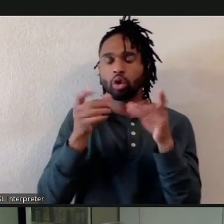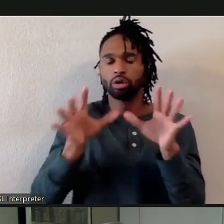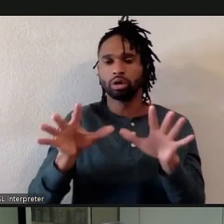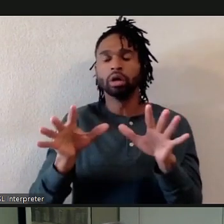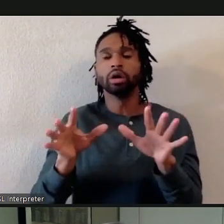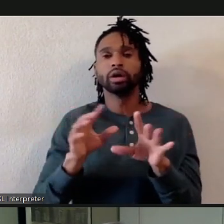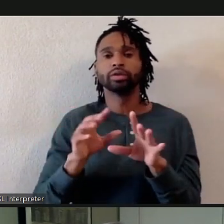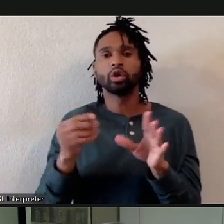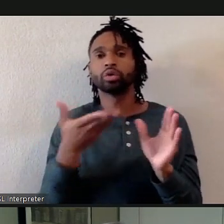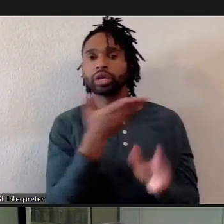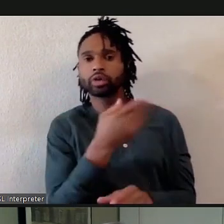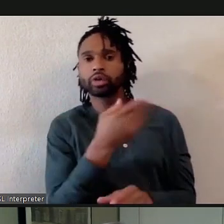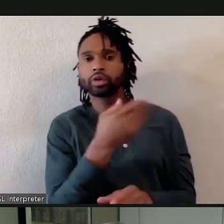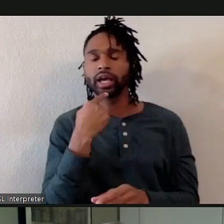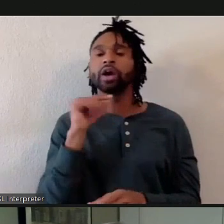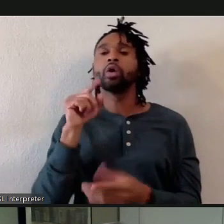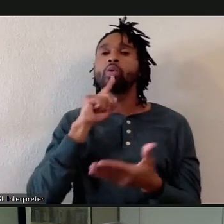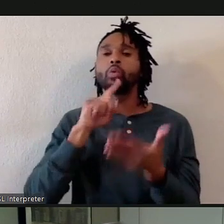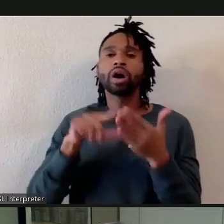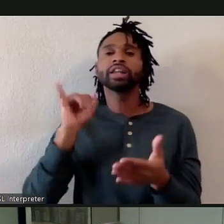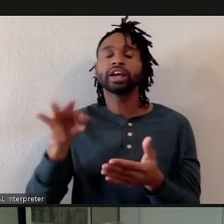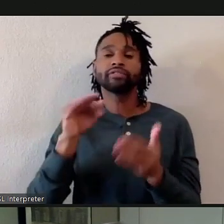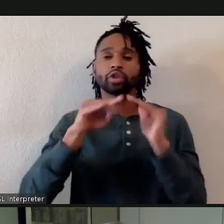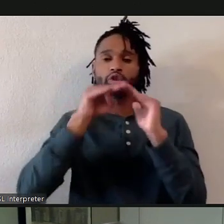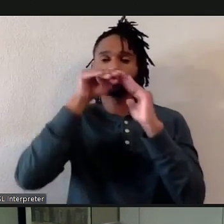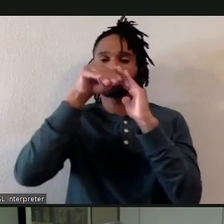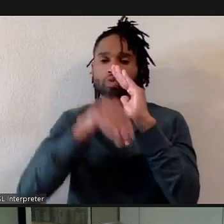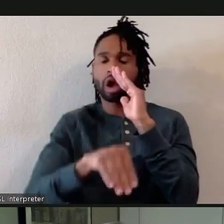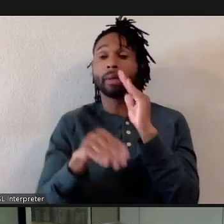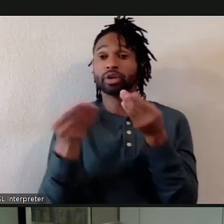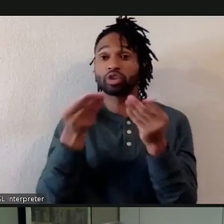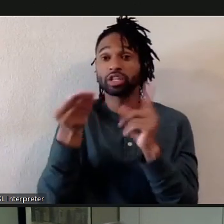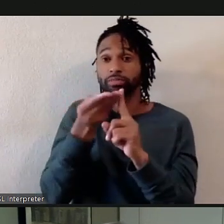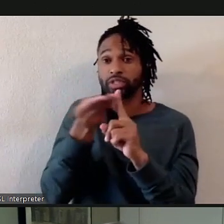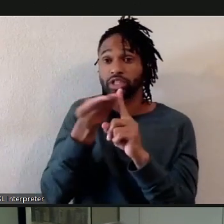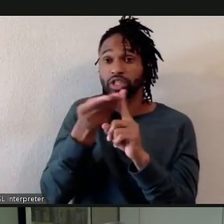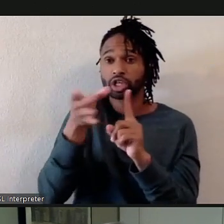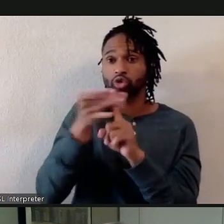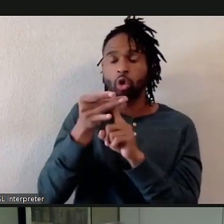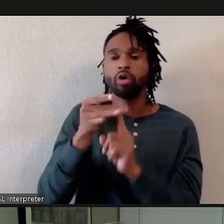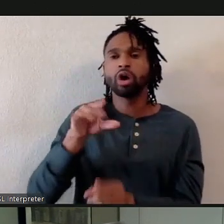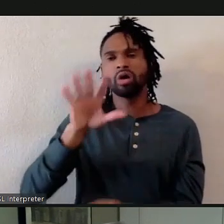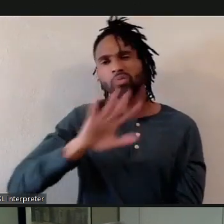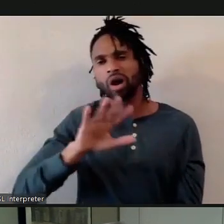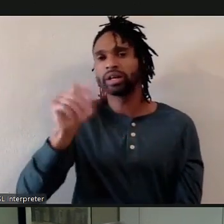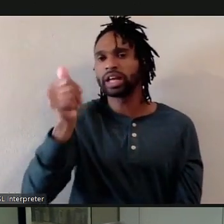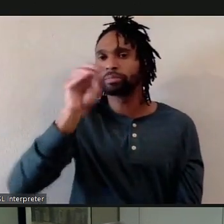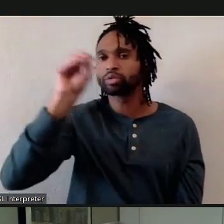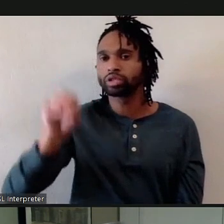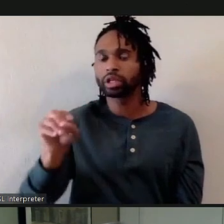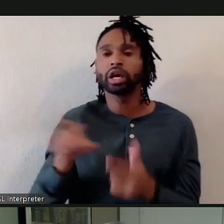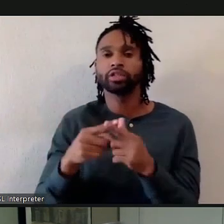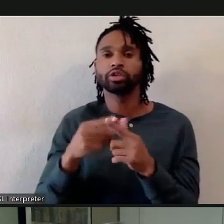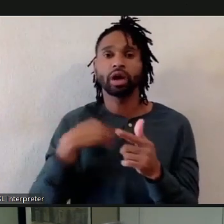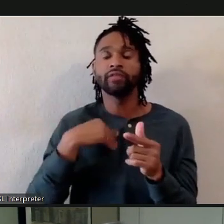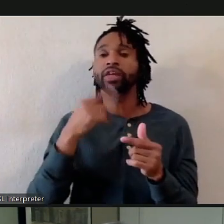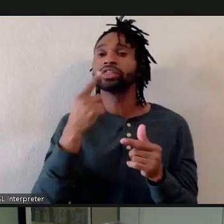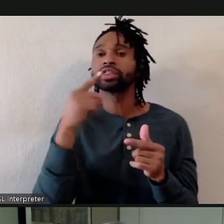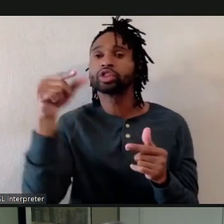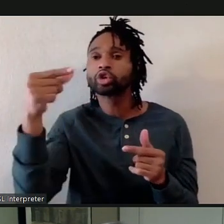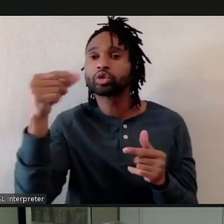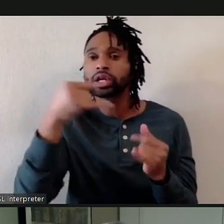we've said, what if there were a relative drop in transmission control of 10%? Well, then we have that green line. And